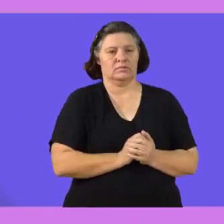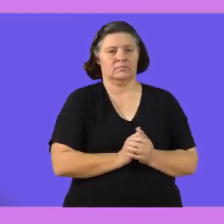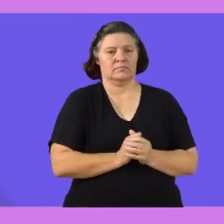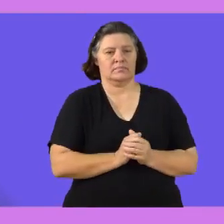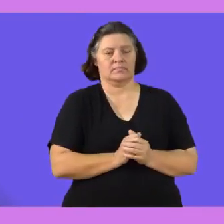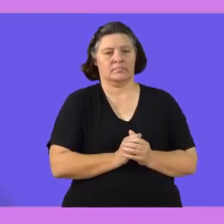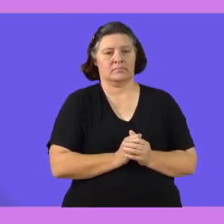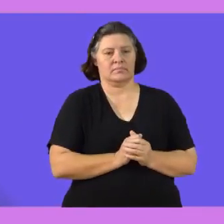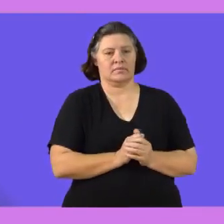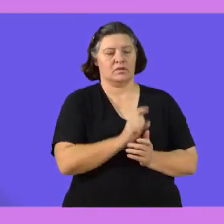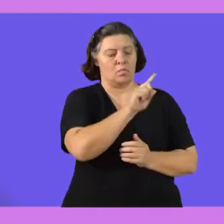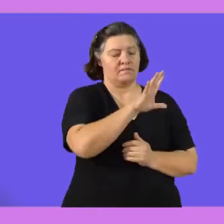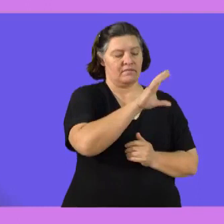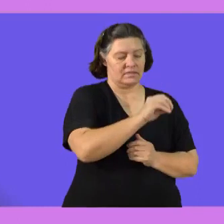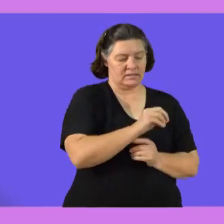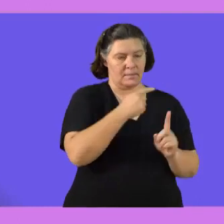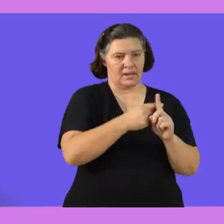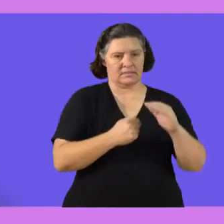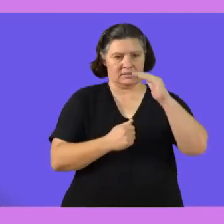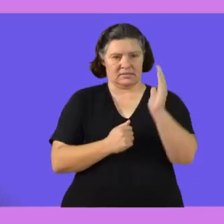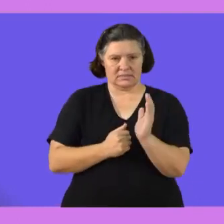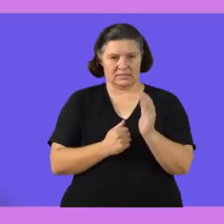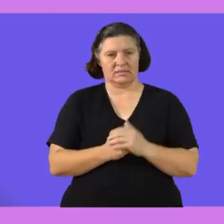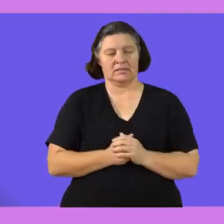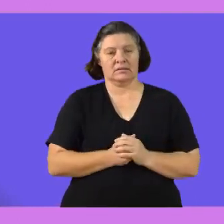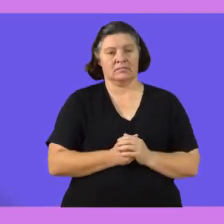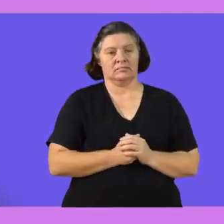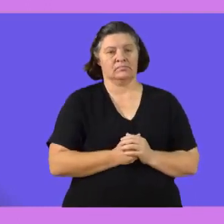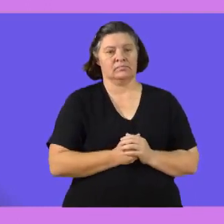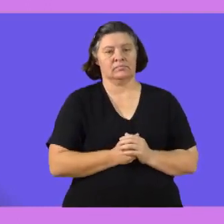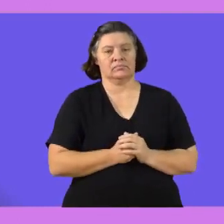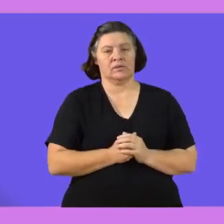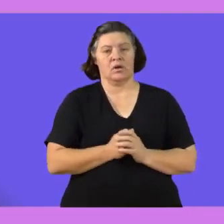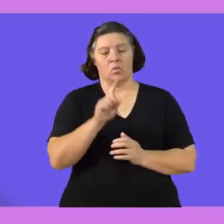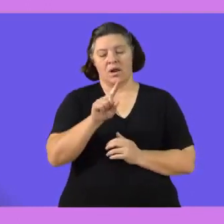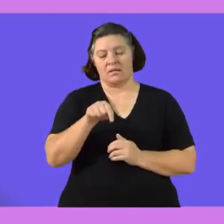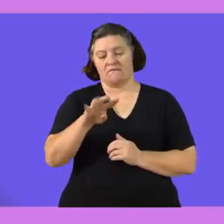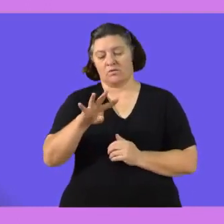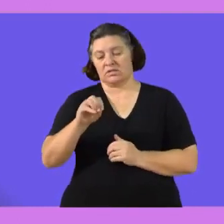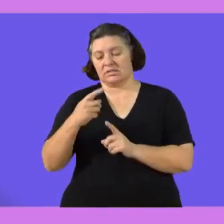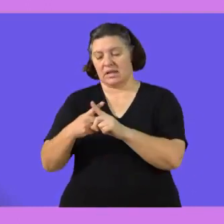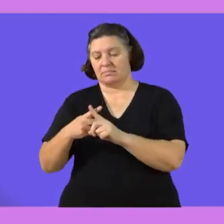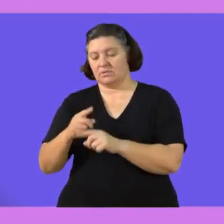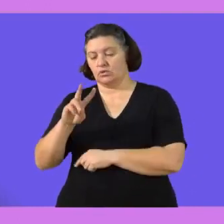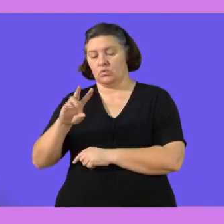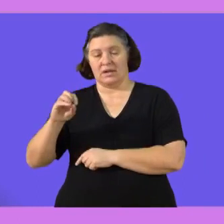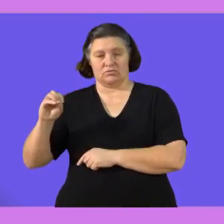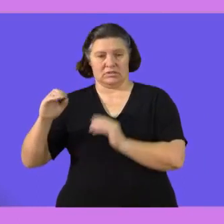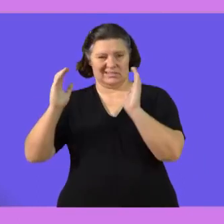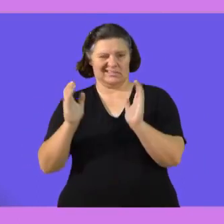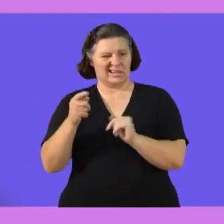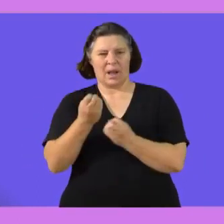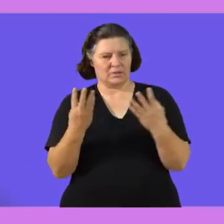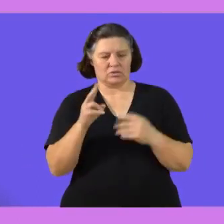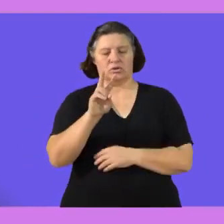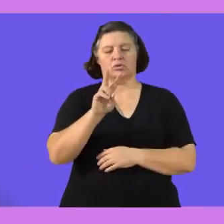down, the fixed monthly charge. So I'm going to take the 140, multiply by 200. That will give us